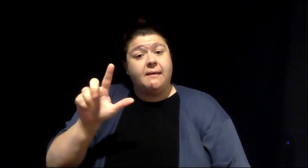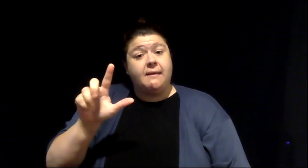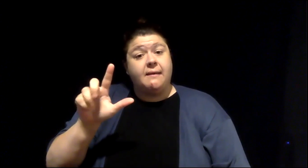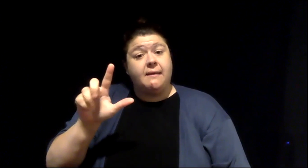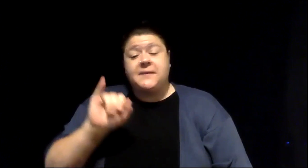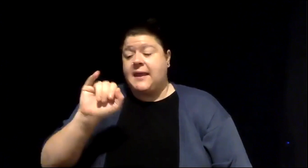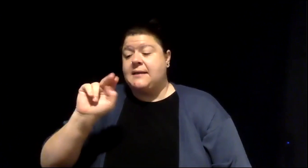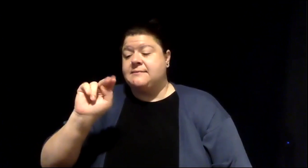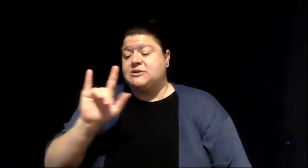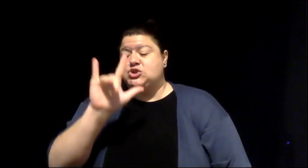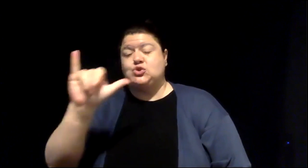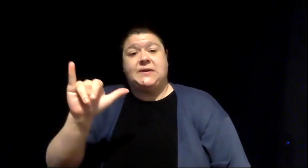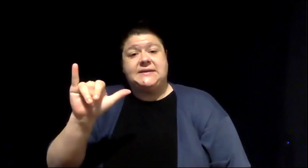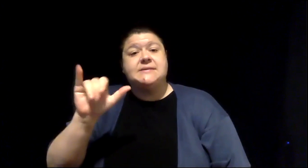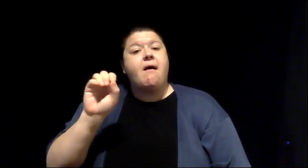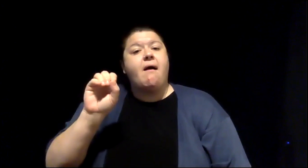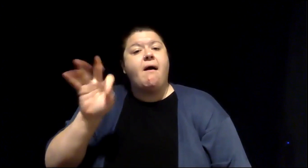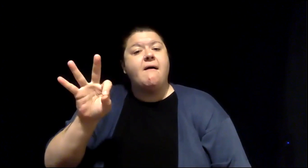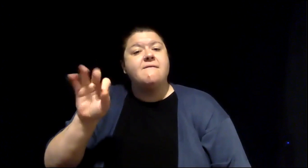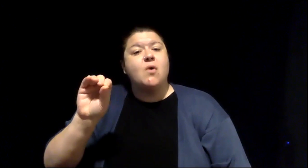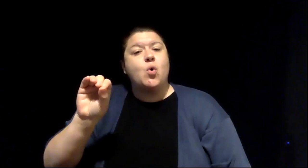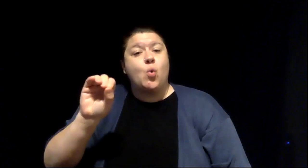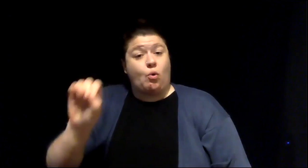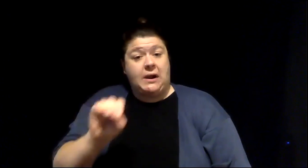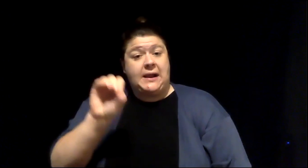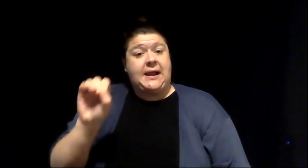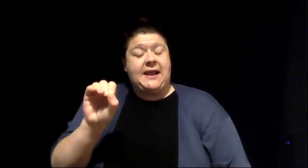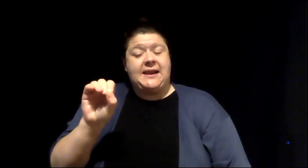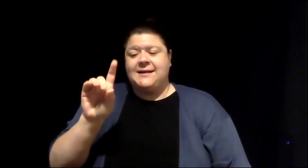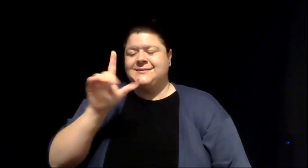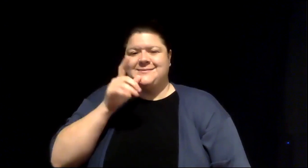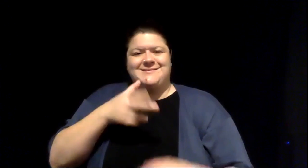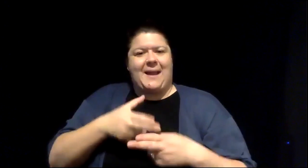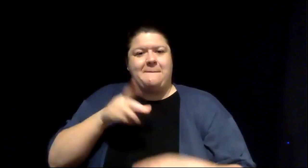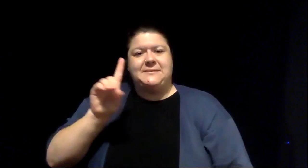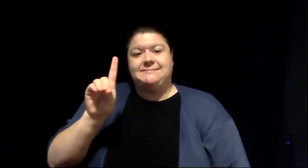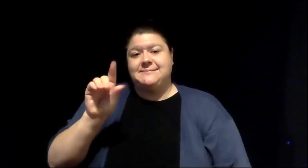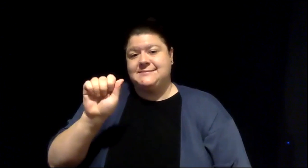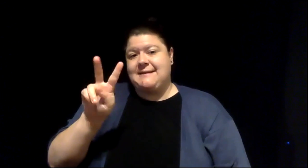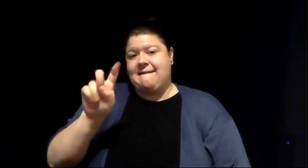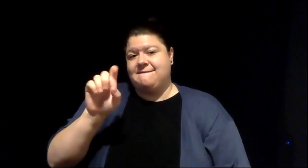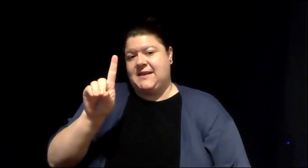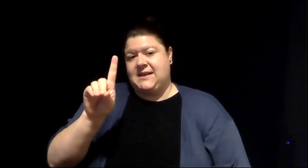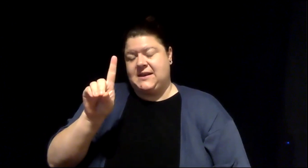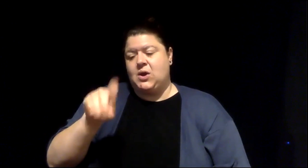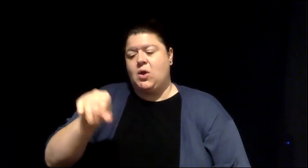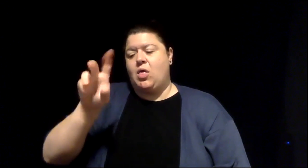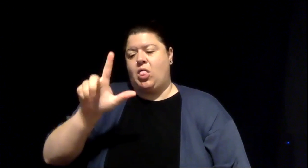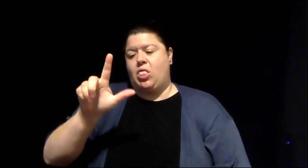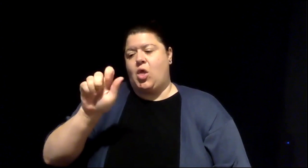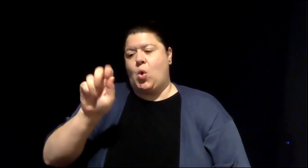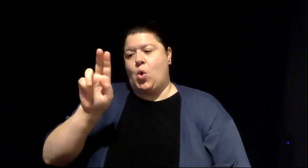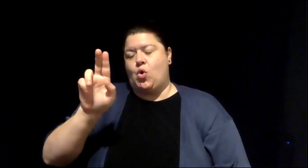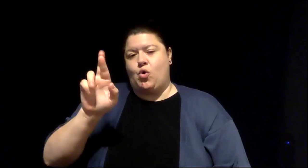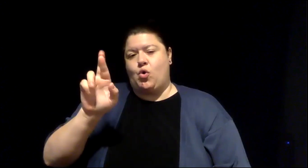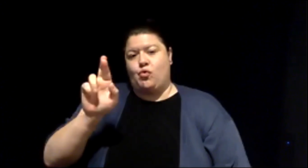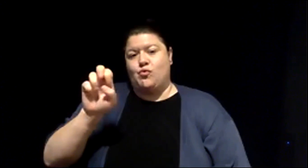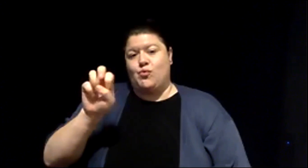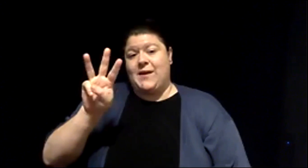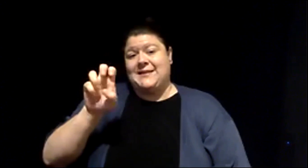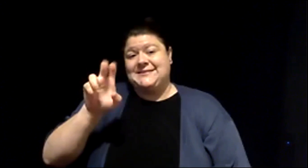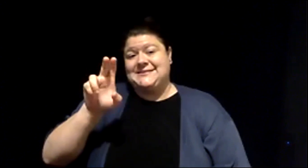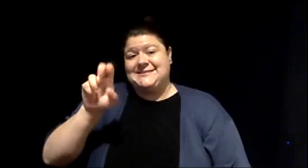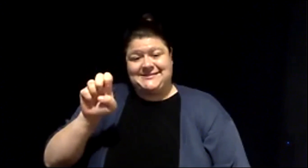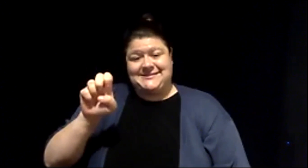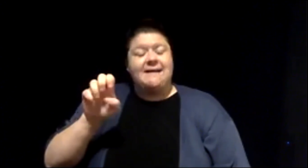and his name is David Lawrence. He's pretty fabulous, and he will come on that particular day, and he